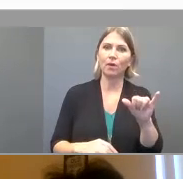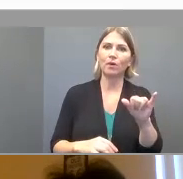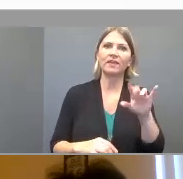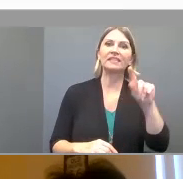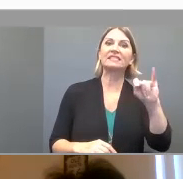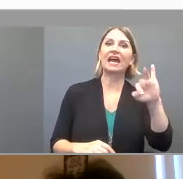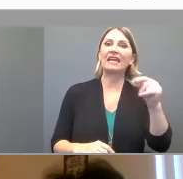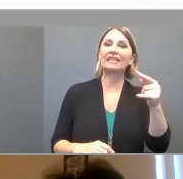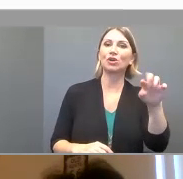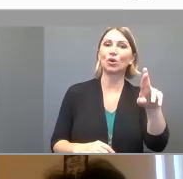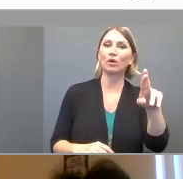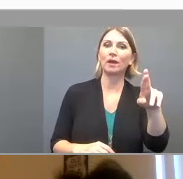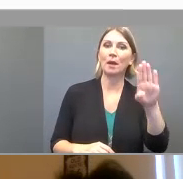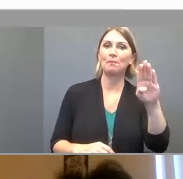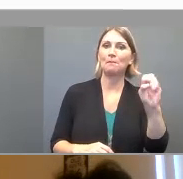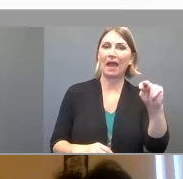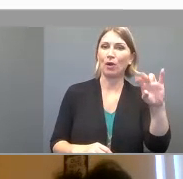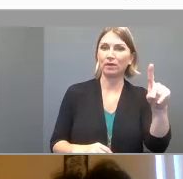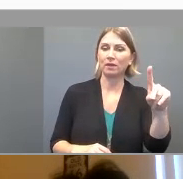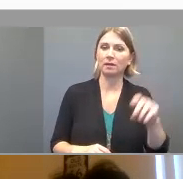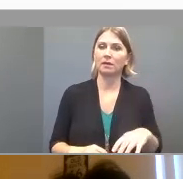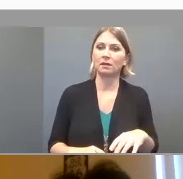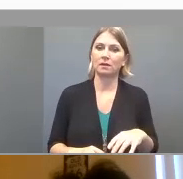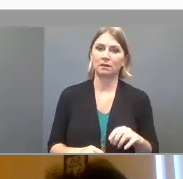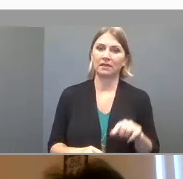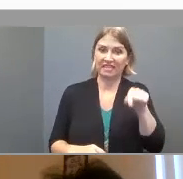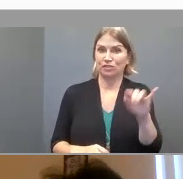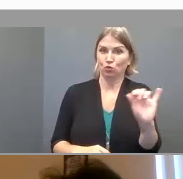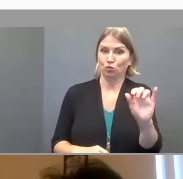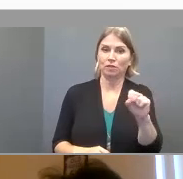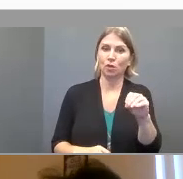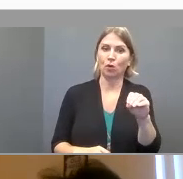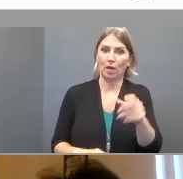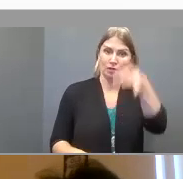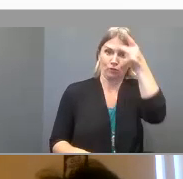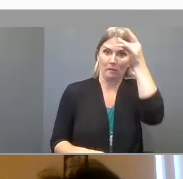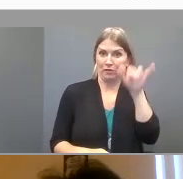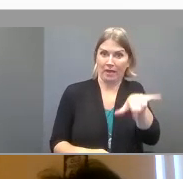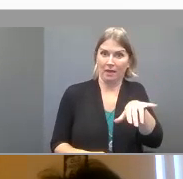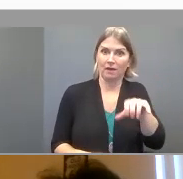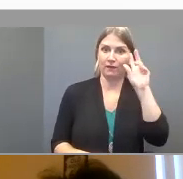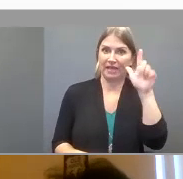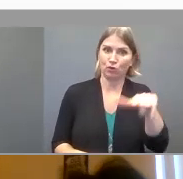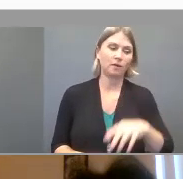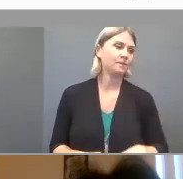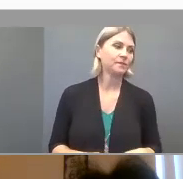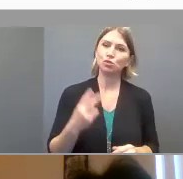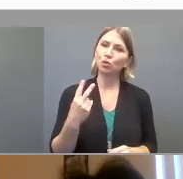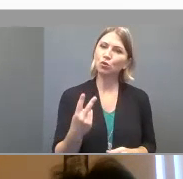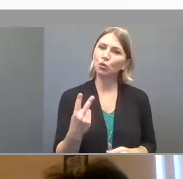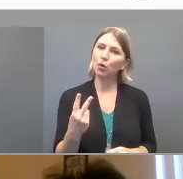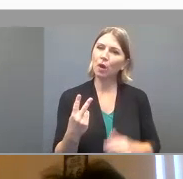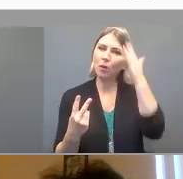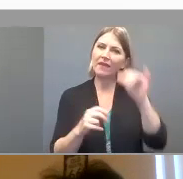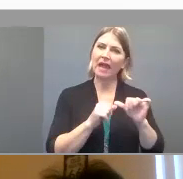But first, let's so keep that in your mind. But let's talk to Vasireddy. Vasireddy, why do you think that the constant should be